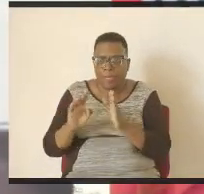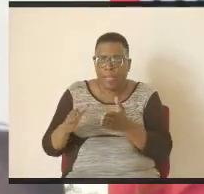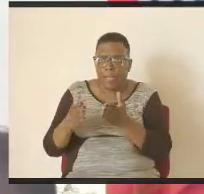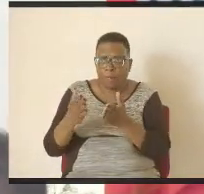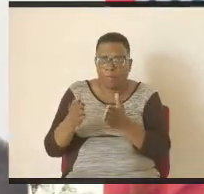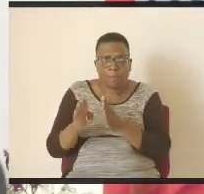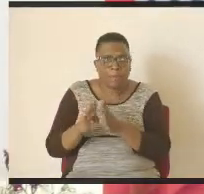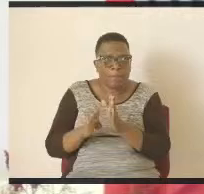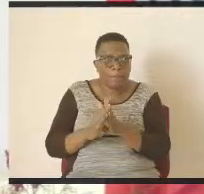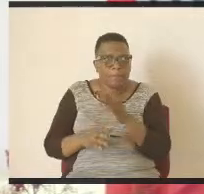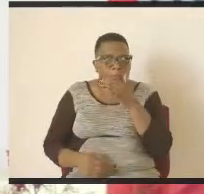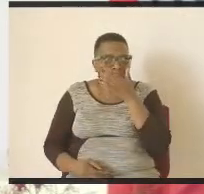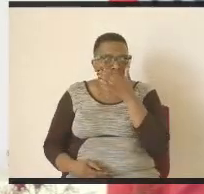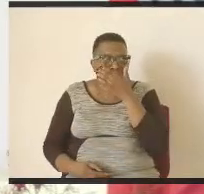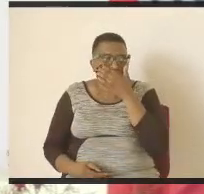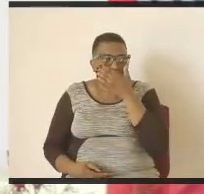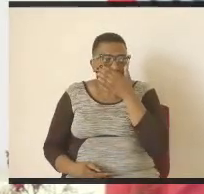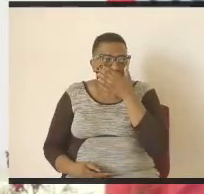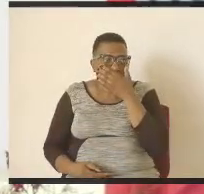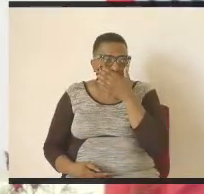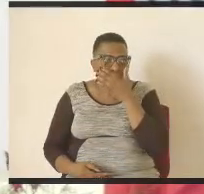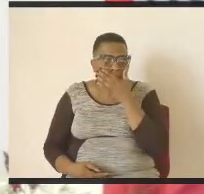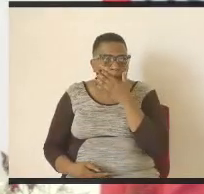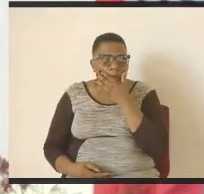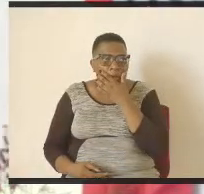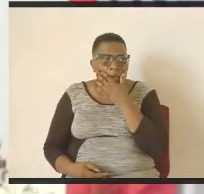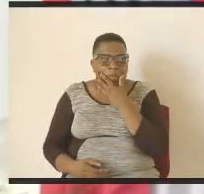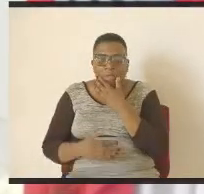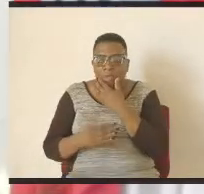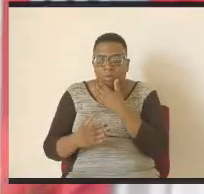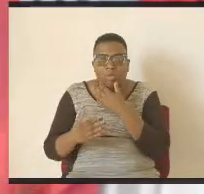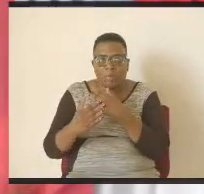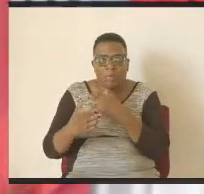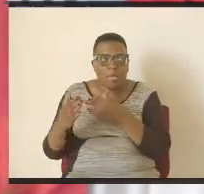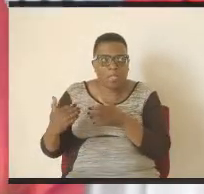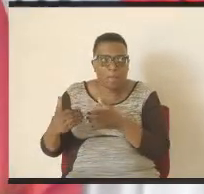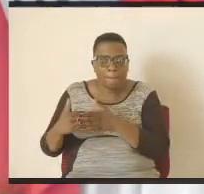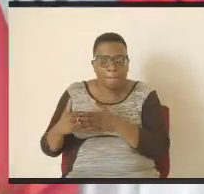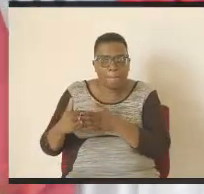right? So there was some pre-existing information